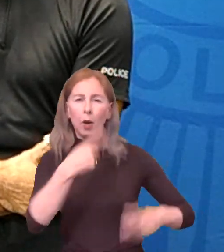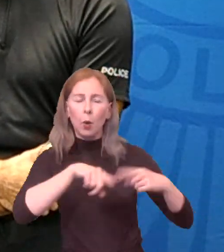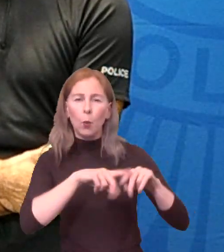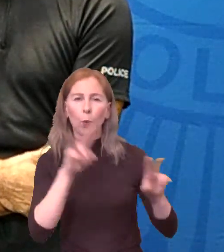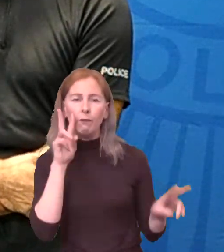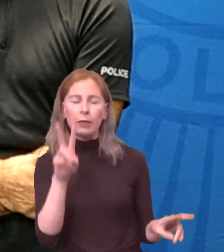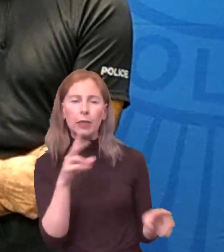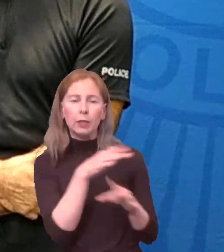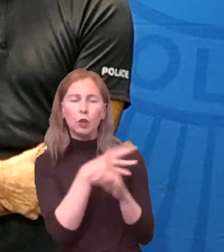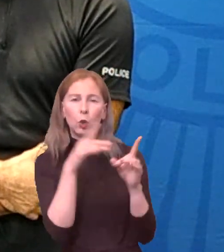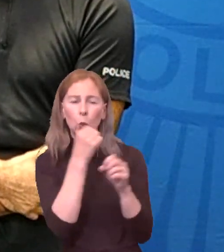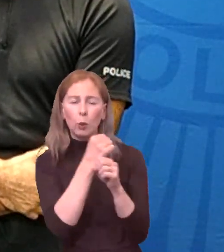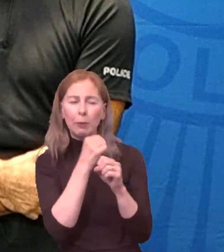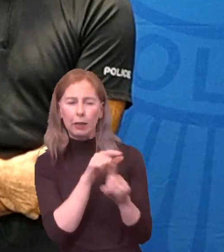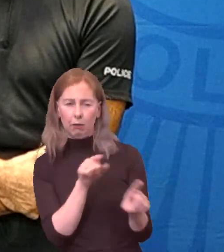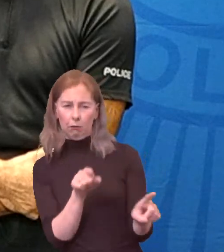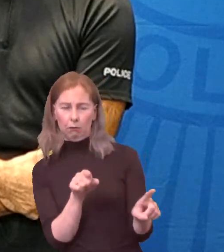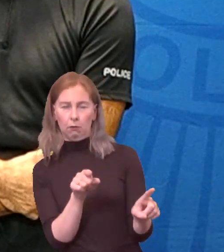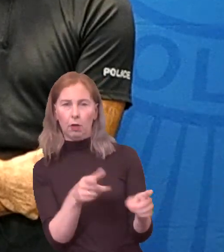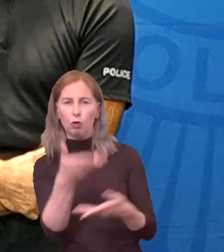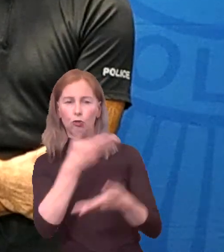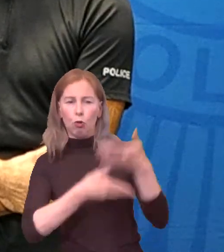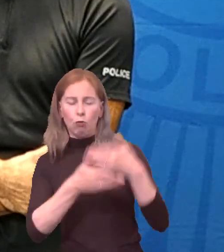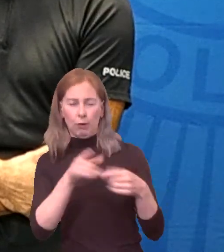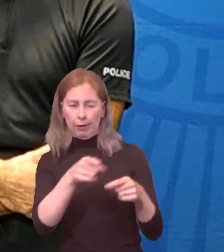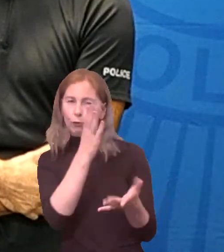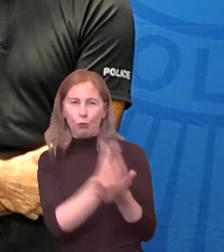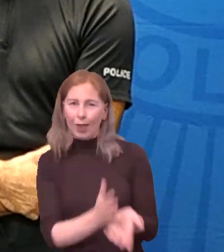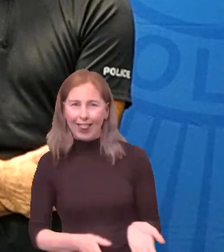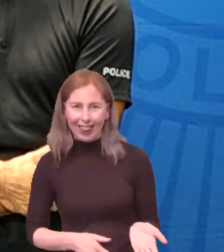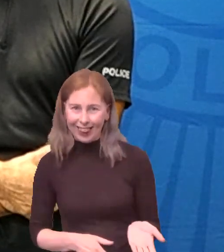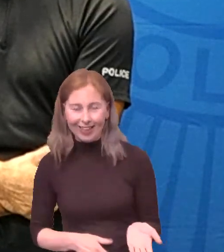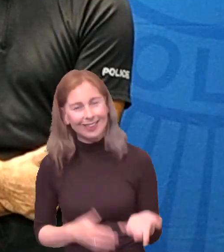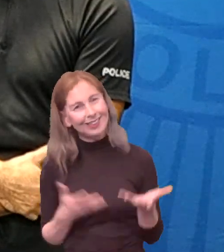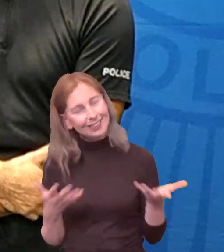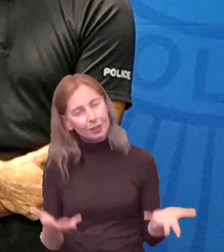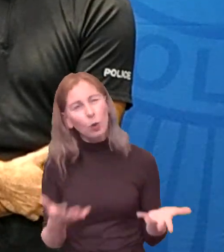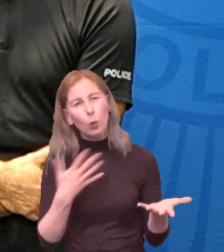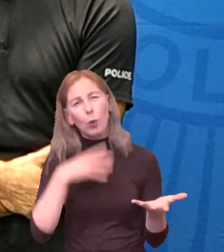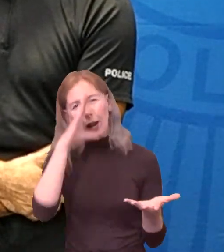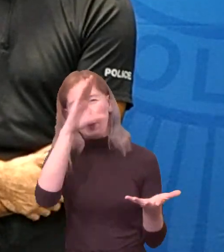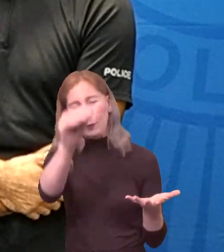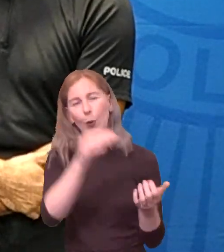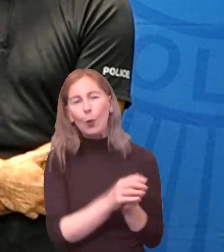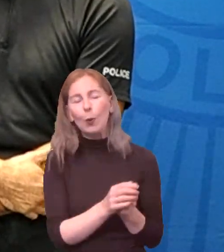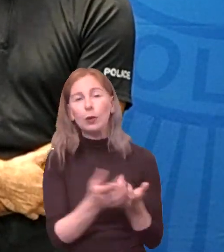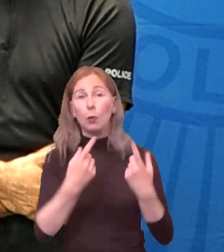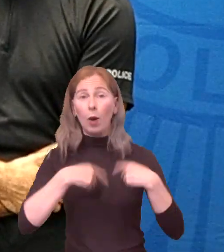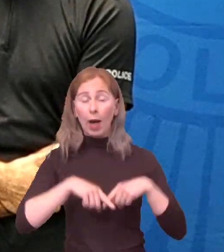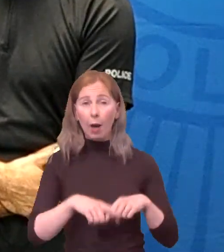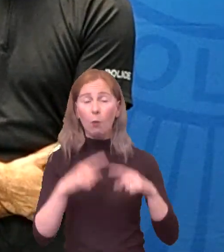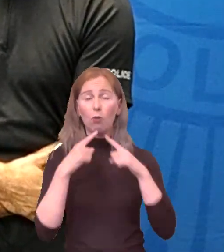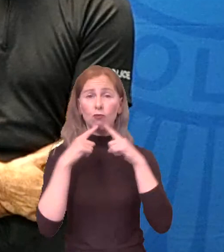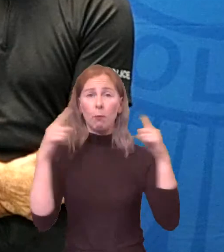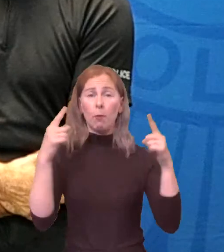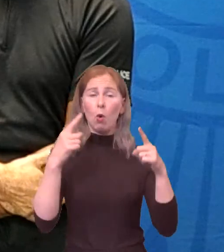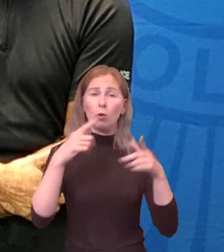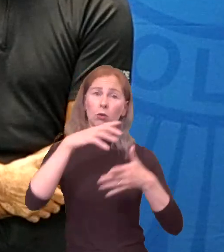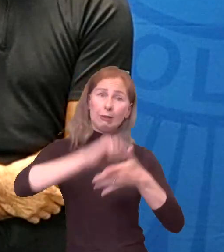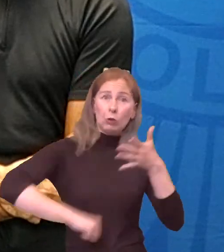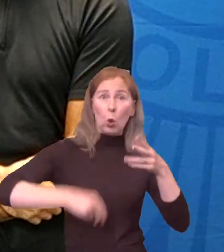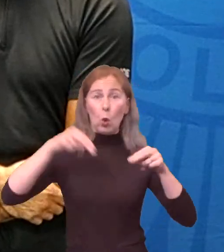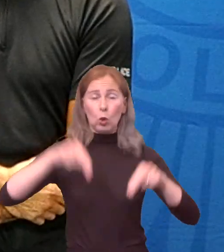often it's not the same story as when it begun. So our reports of dogs being stolen have